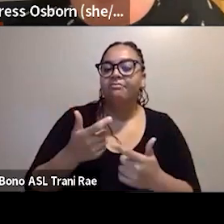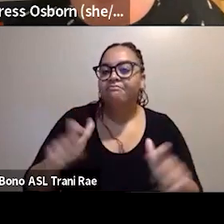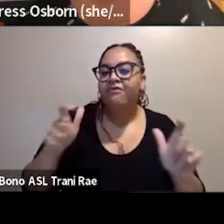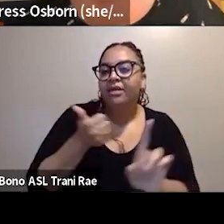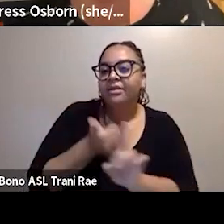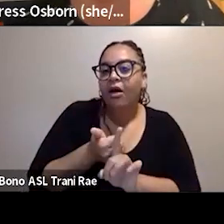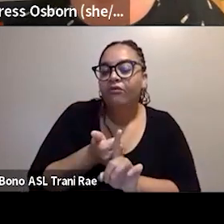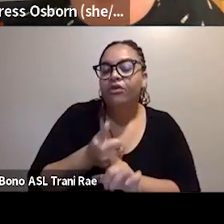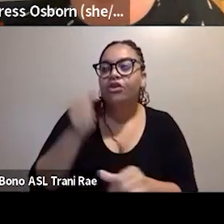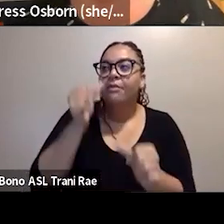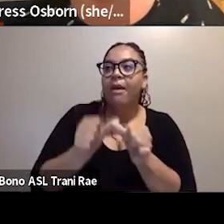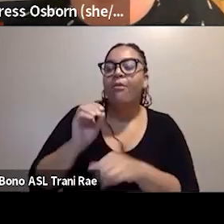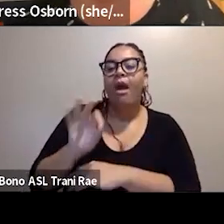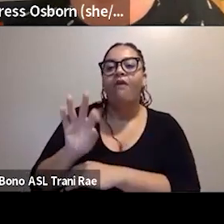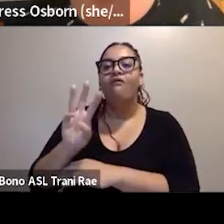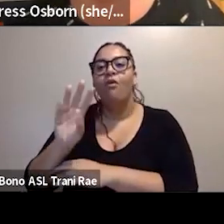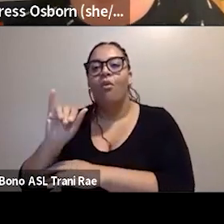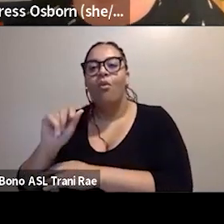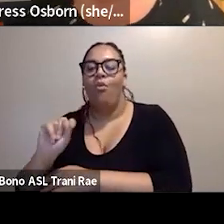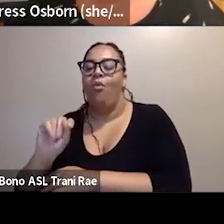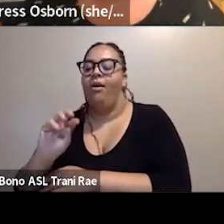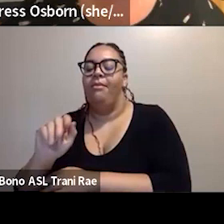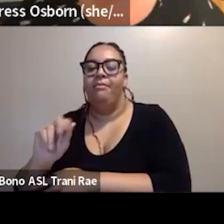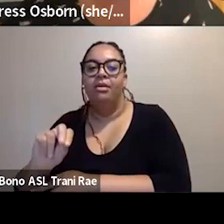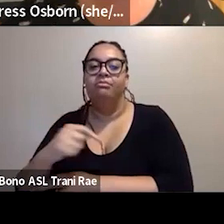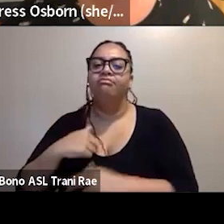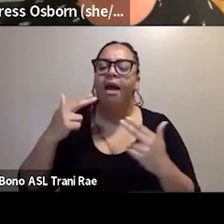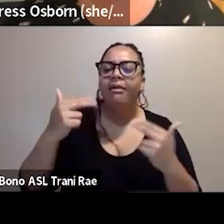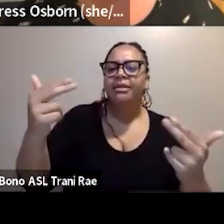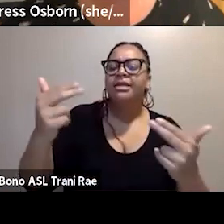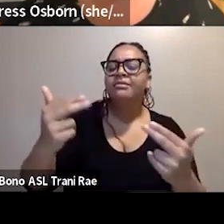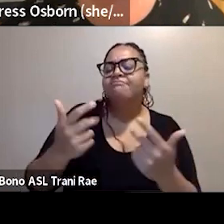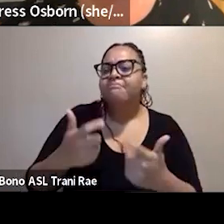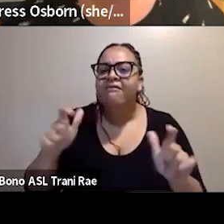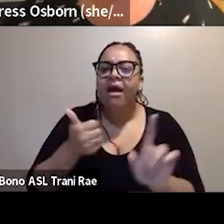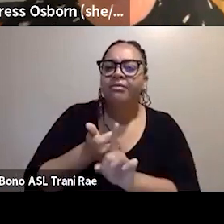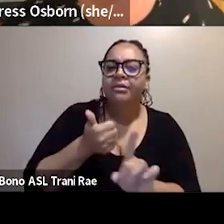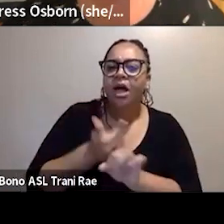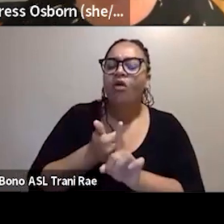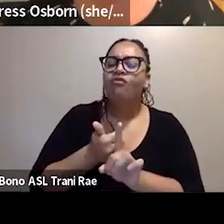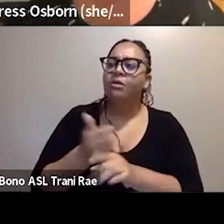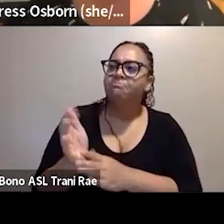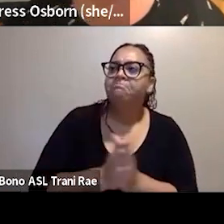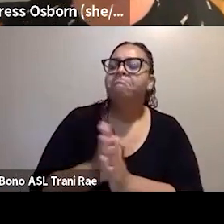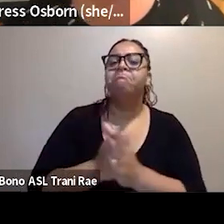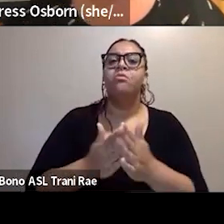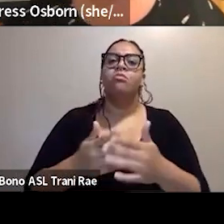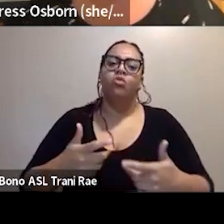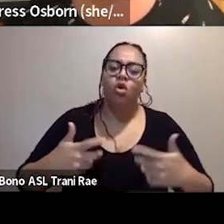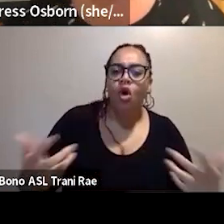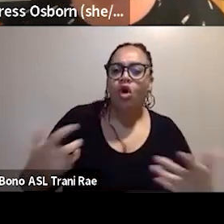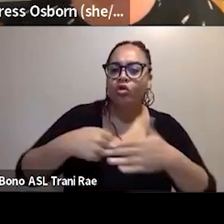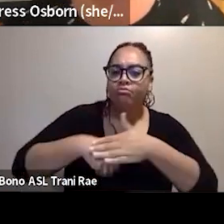Whitman. I sing the fat self that flourishes, acquires girth, births and blooms its stomach